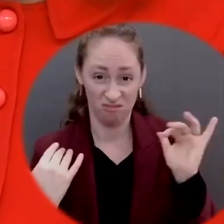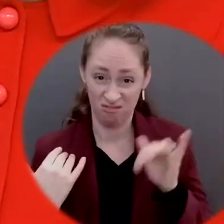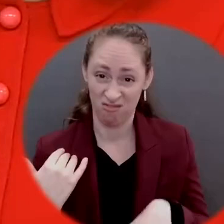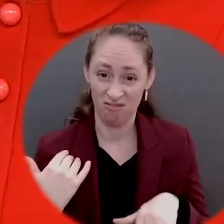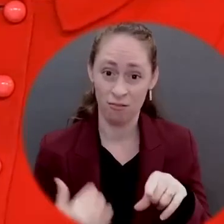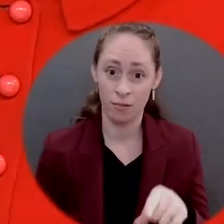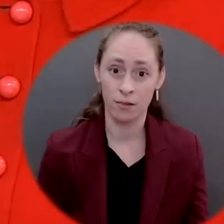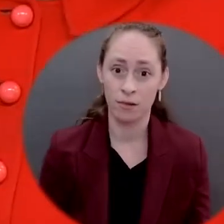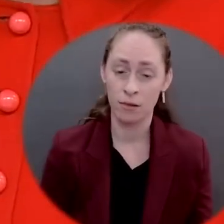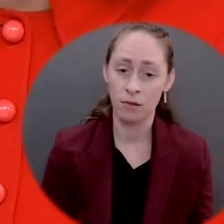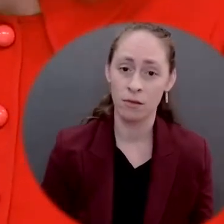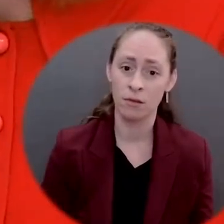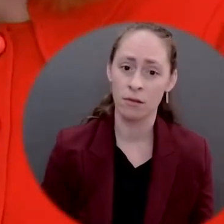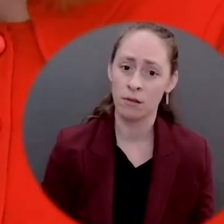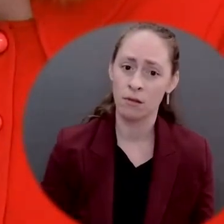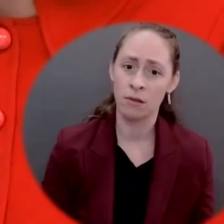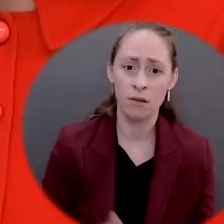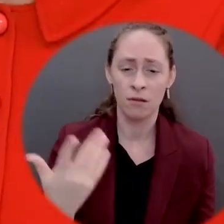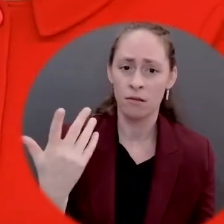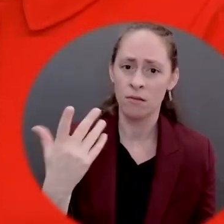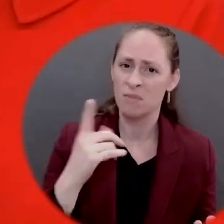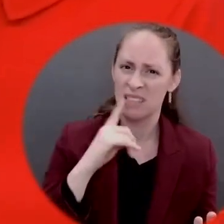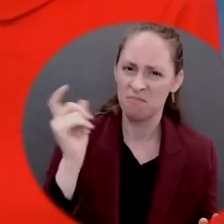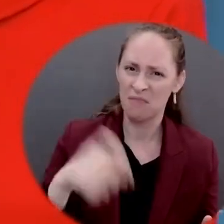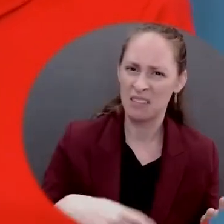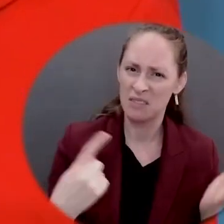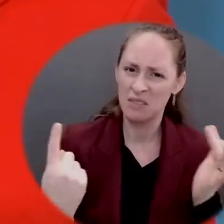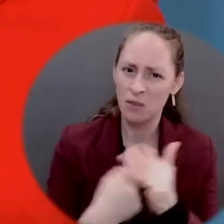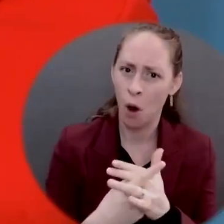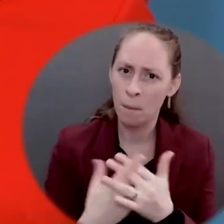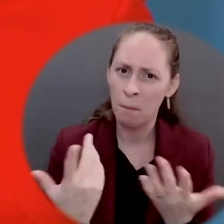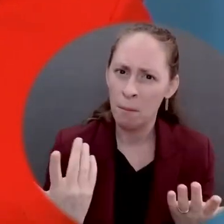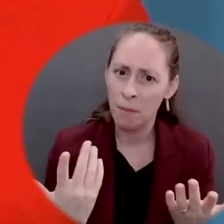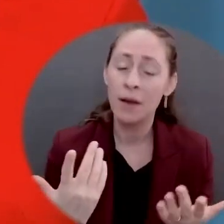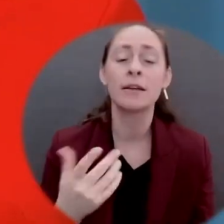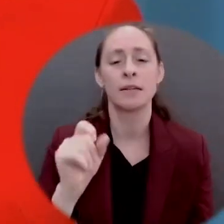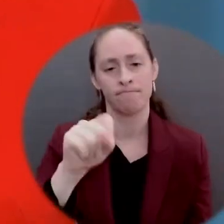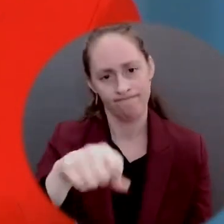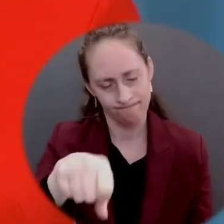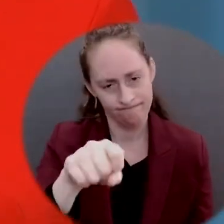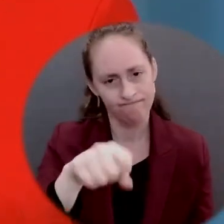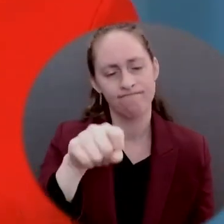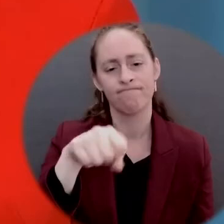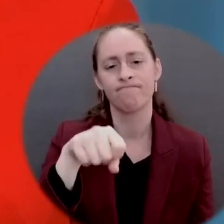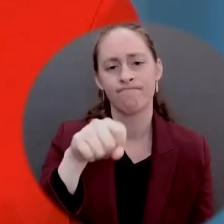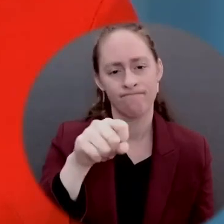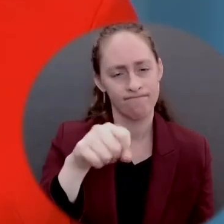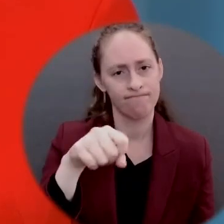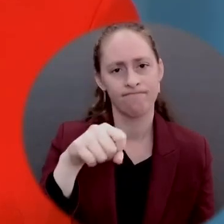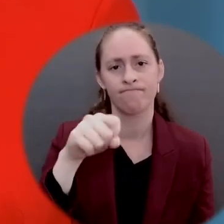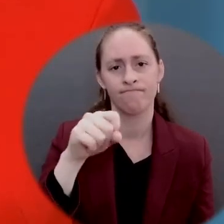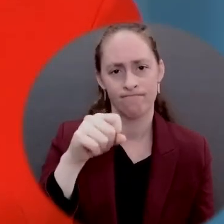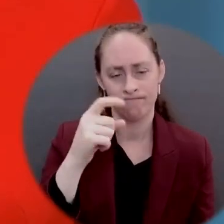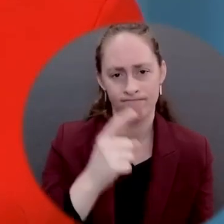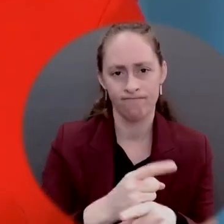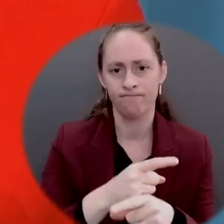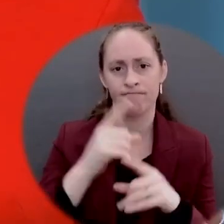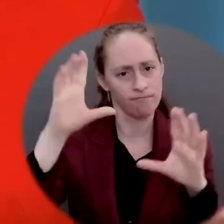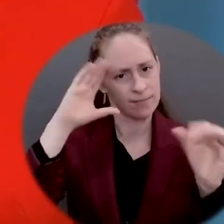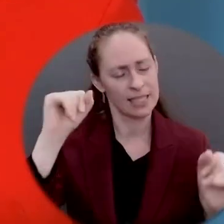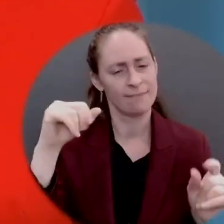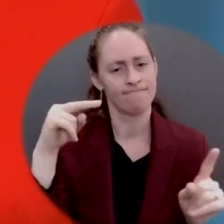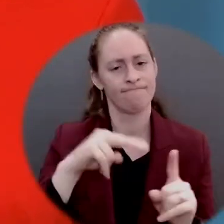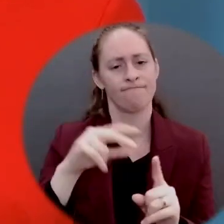can confirm, not that there was any doubt, that he conveyed exactly that to the senator, that he